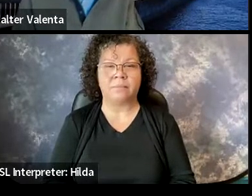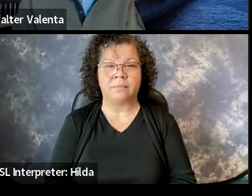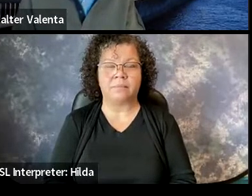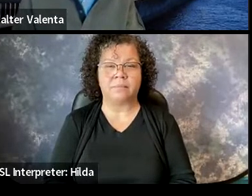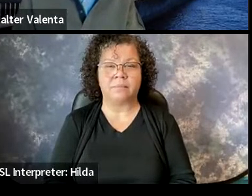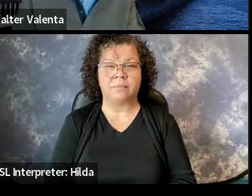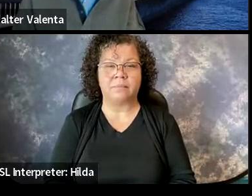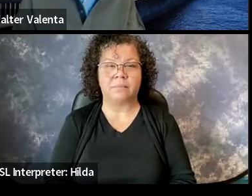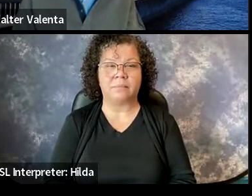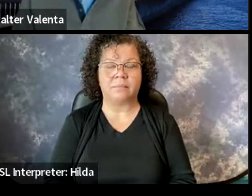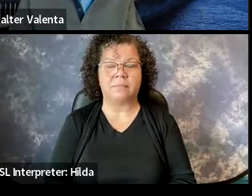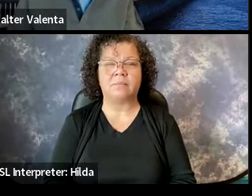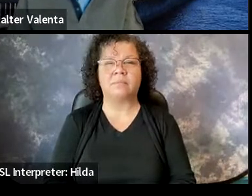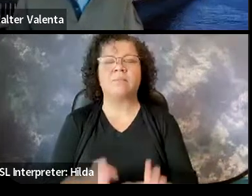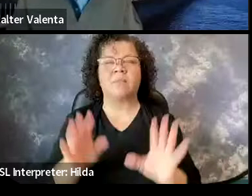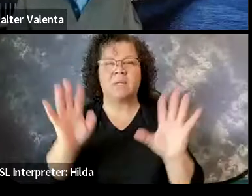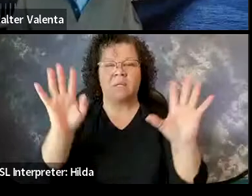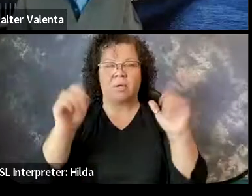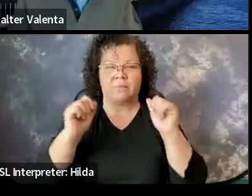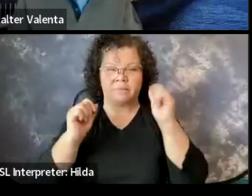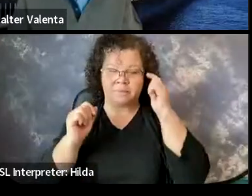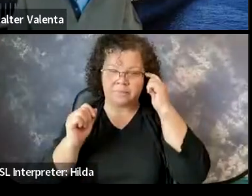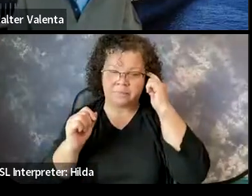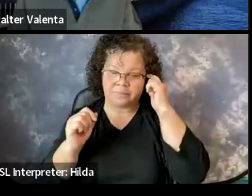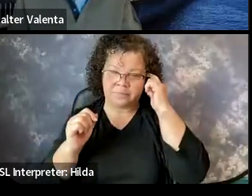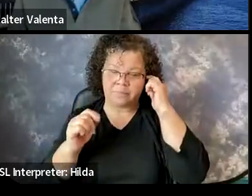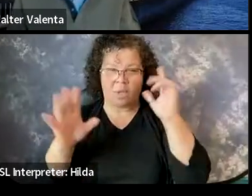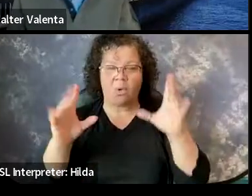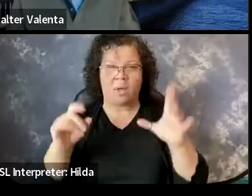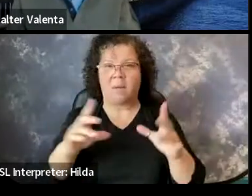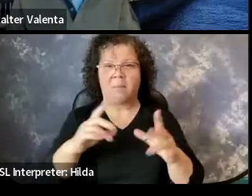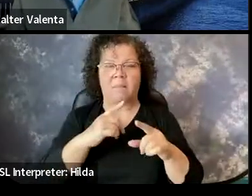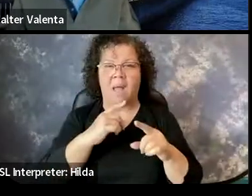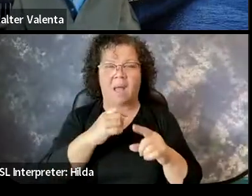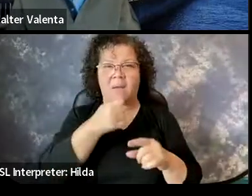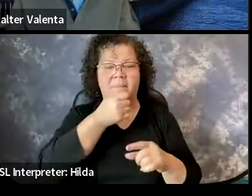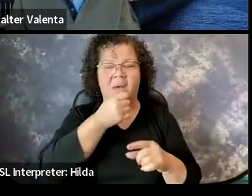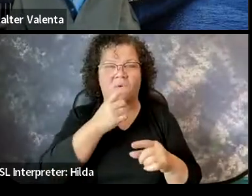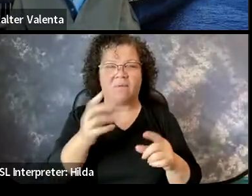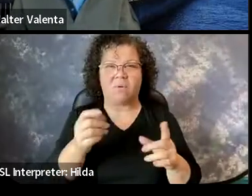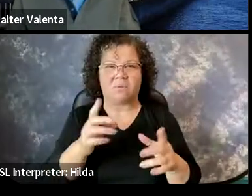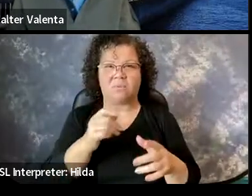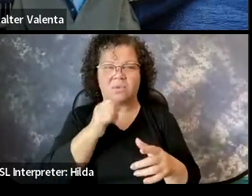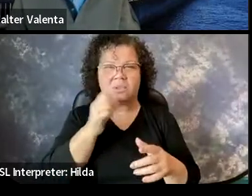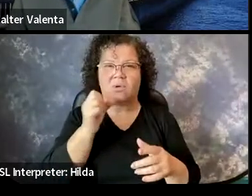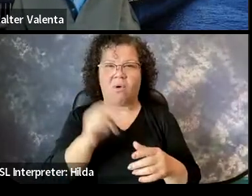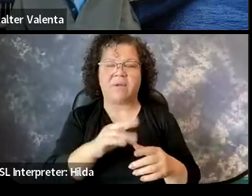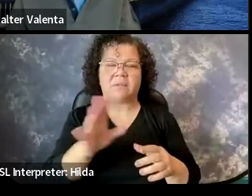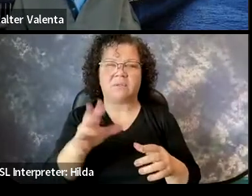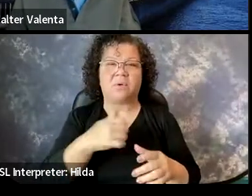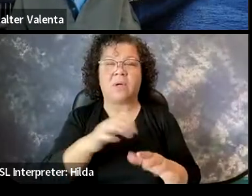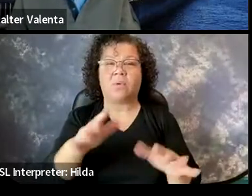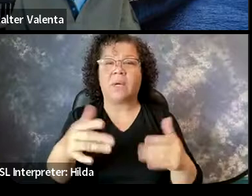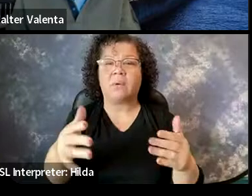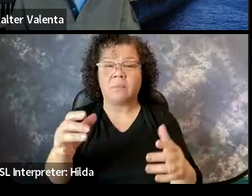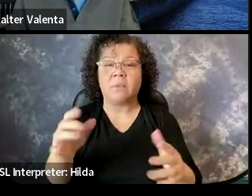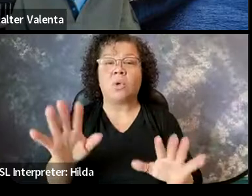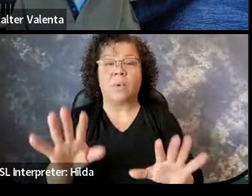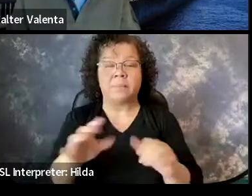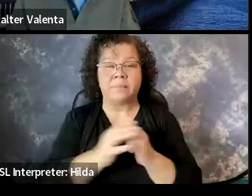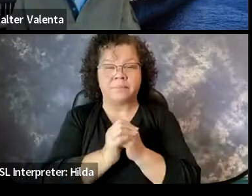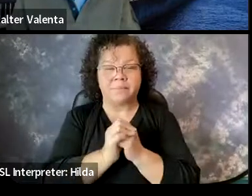You're on mute. Sorry, I was trying to unmute. Can you hear me now? Yes.